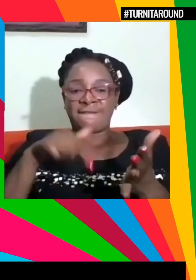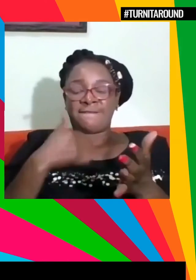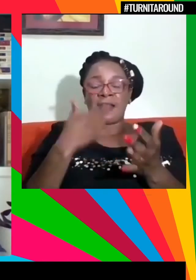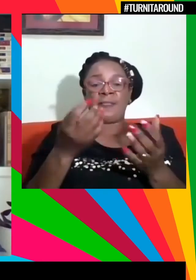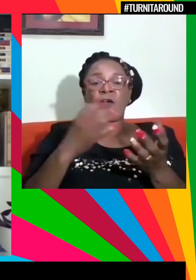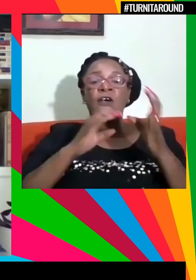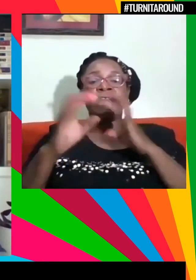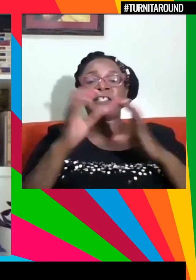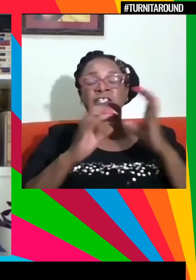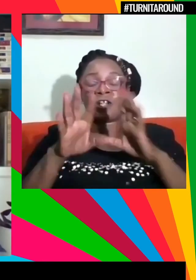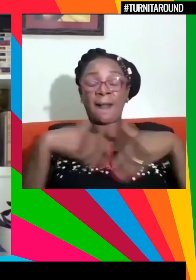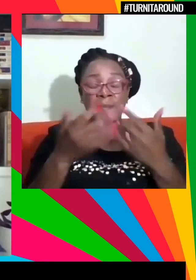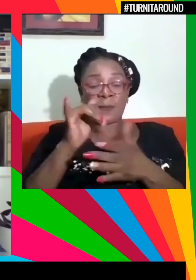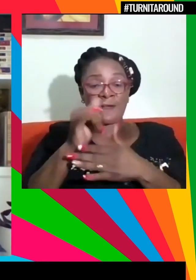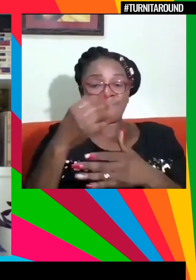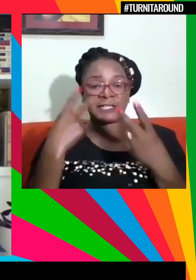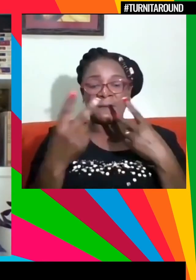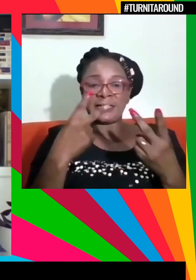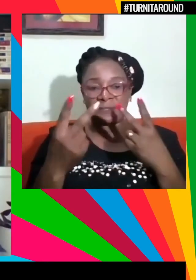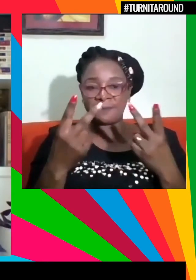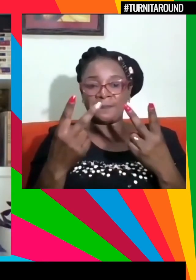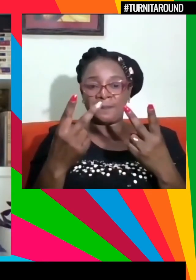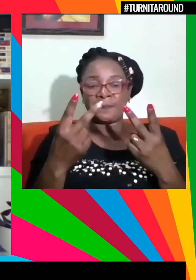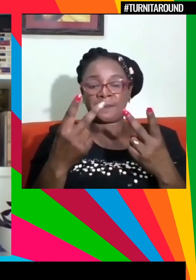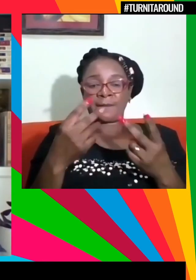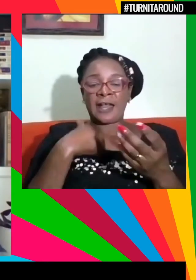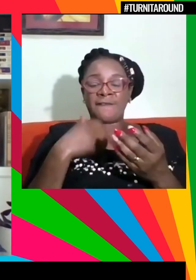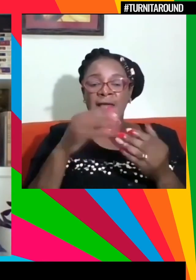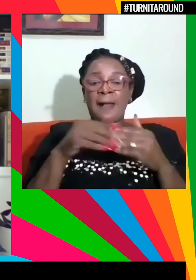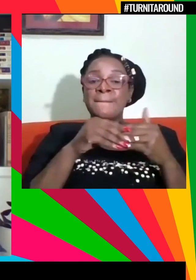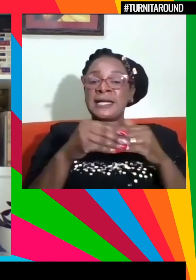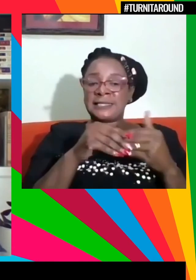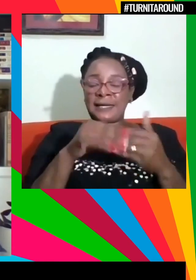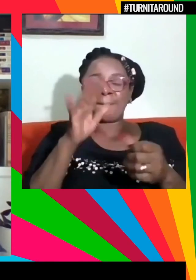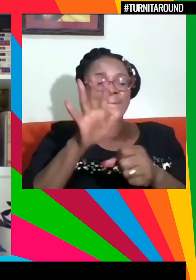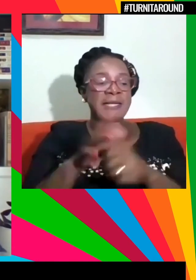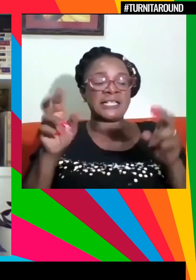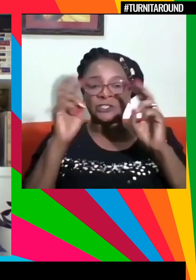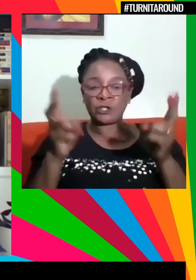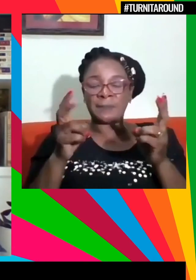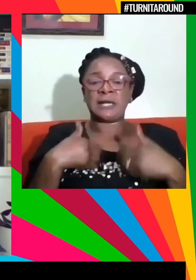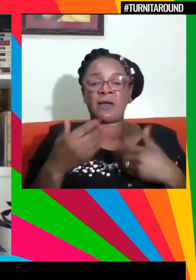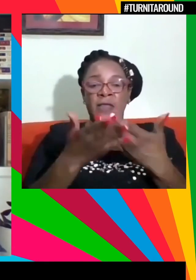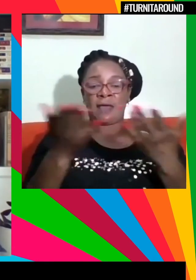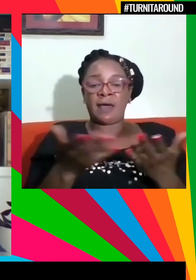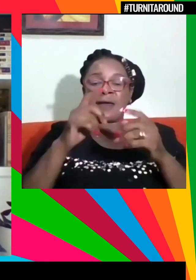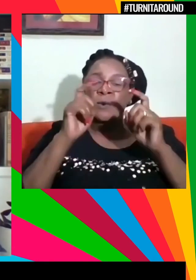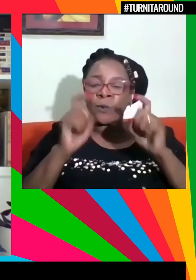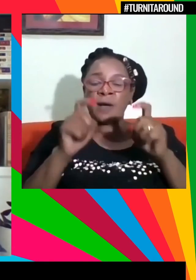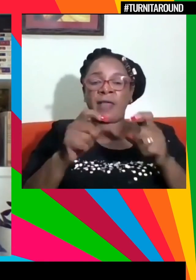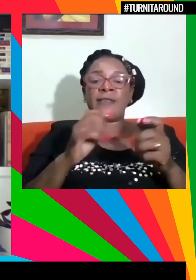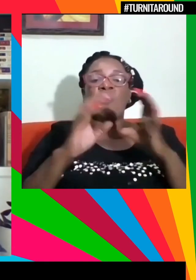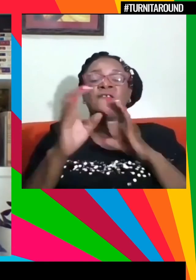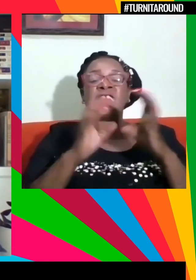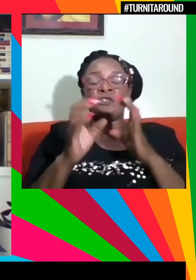around sustainability not limited to ocean plastic, but many topics in sustainability do require that conversation to be more than just